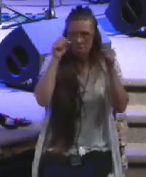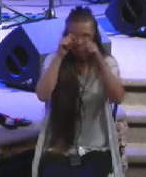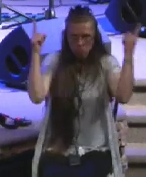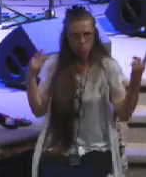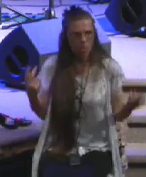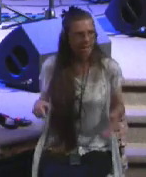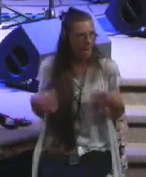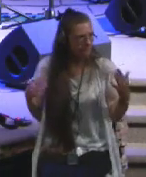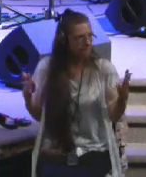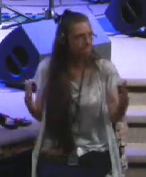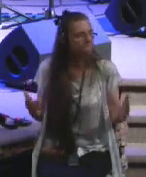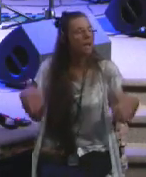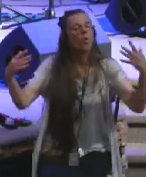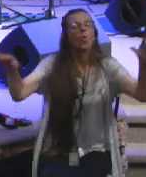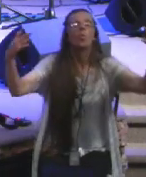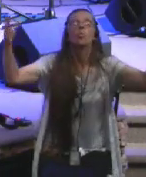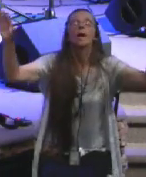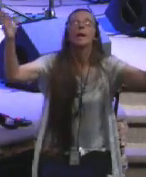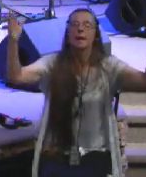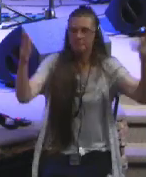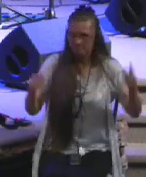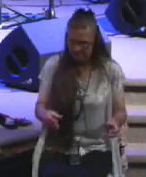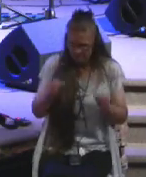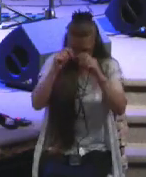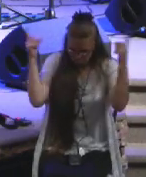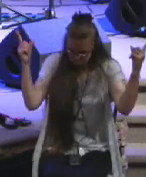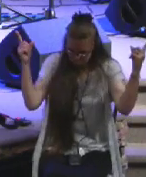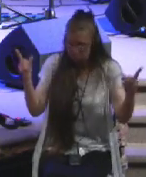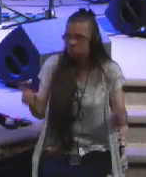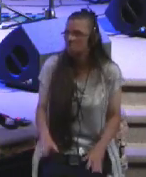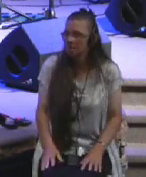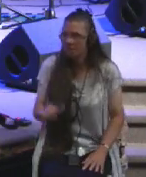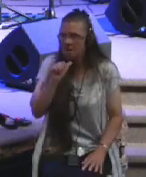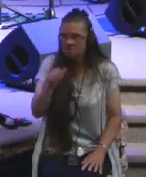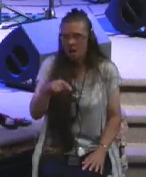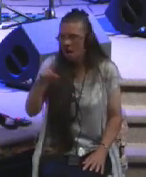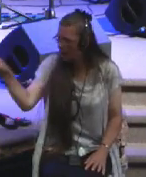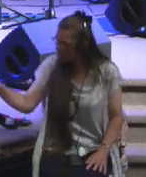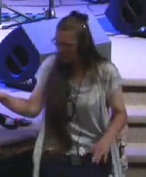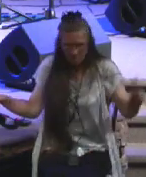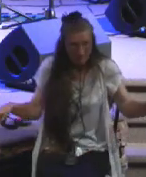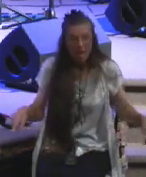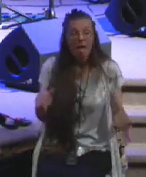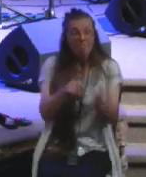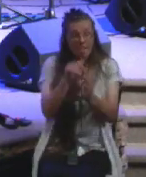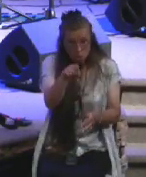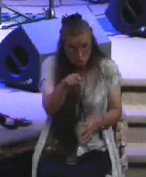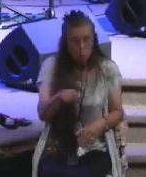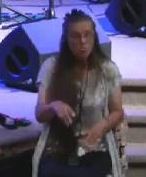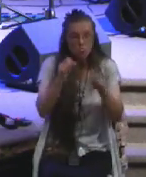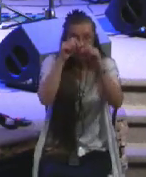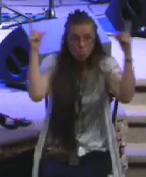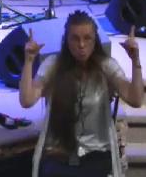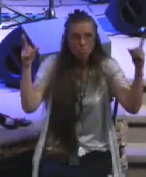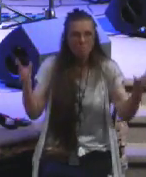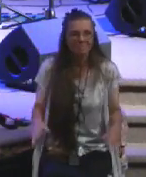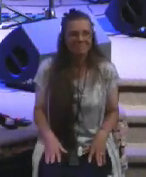nerd up, okay? Come on, wake your nerd up. That's not the person next to you. That's you. Get your nerd on here a minute